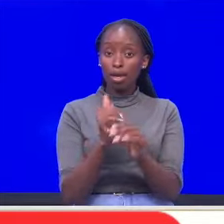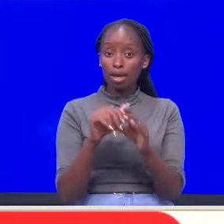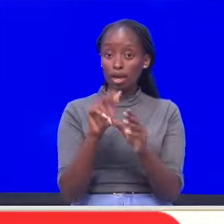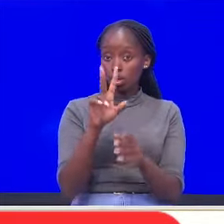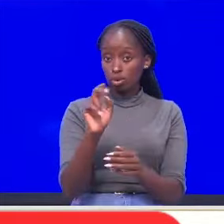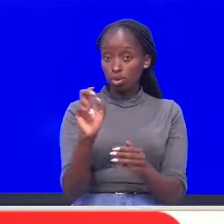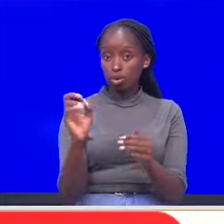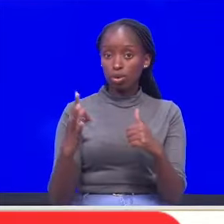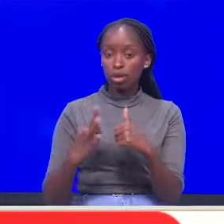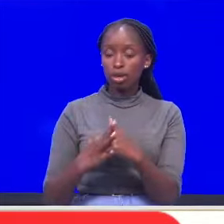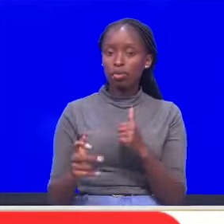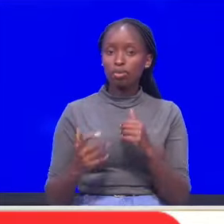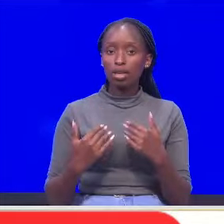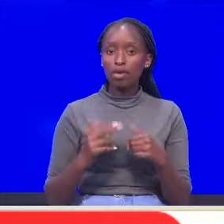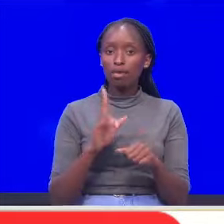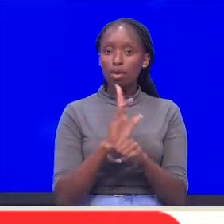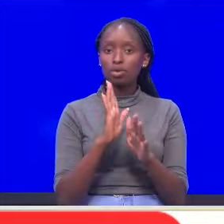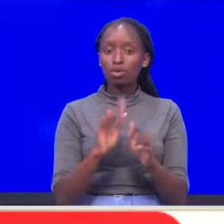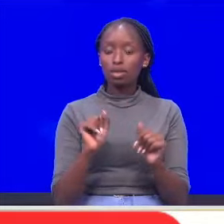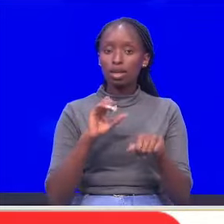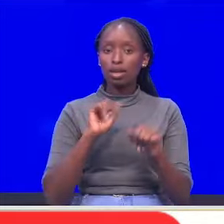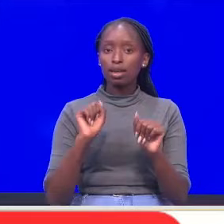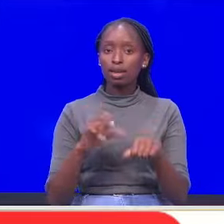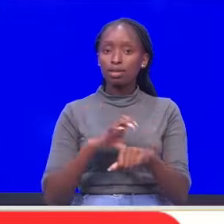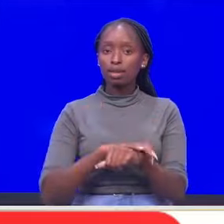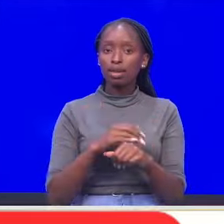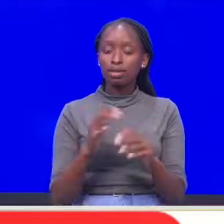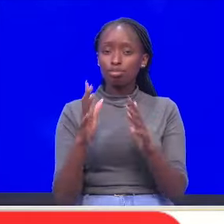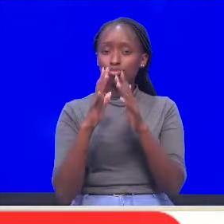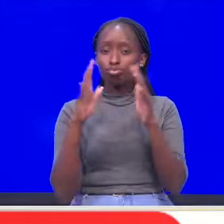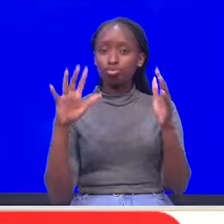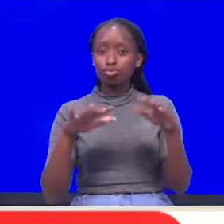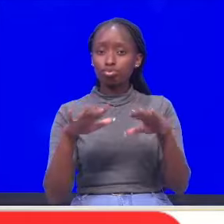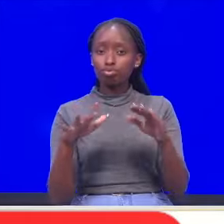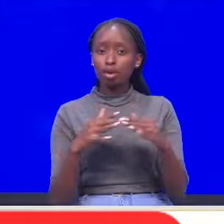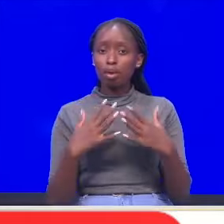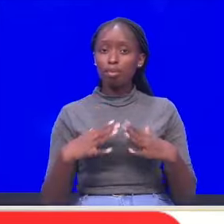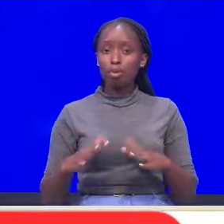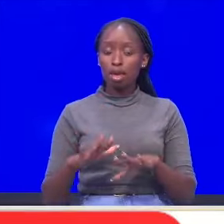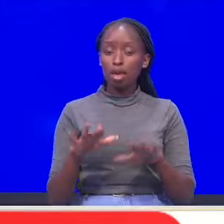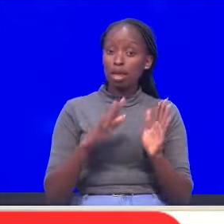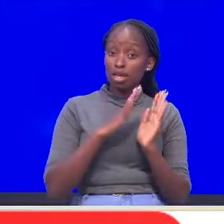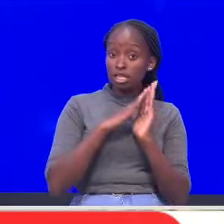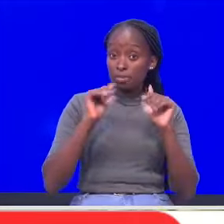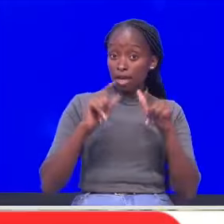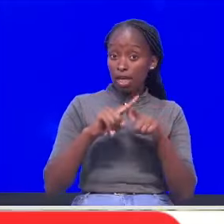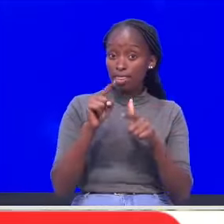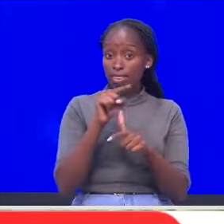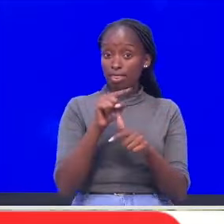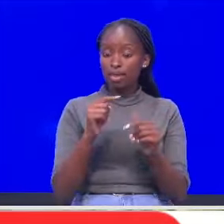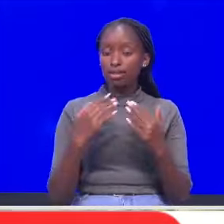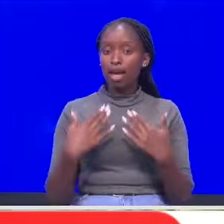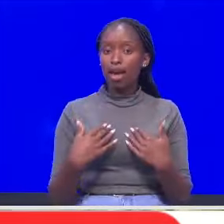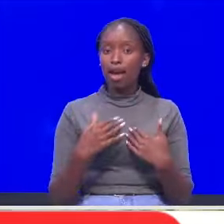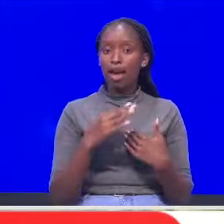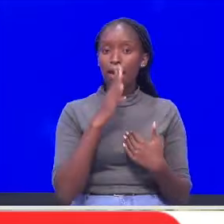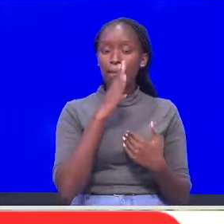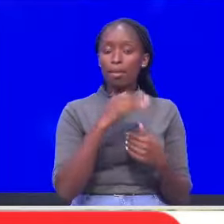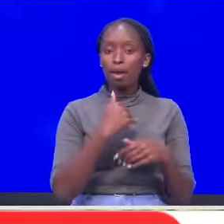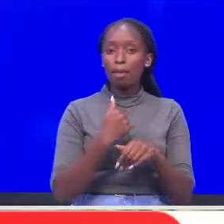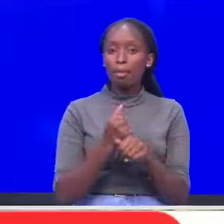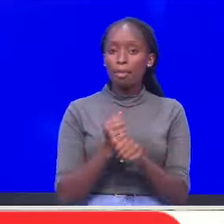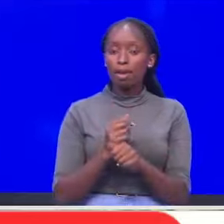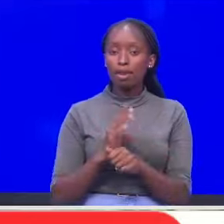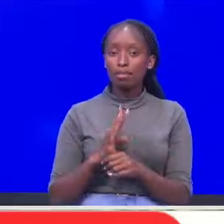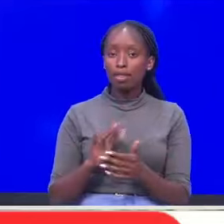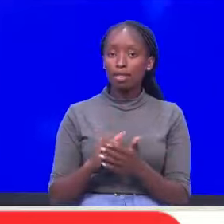where users can find a wide range of accommodations. But Njenga points out that lately, such platforms have been marred by security lapses due